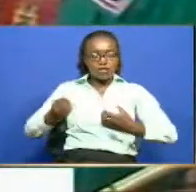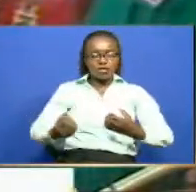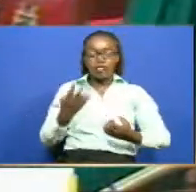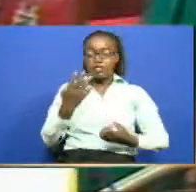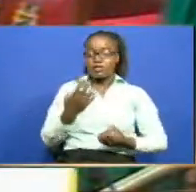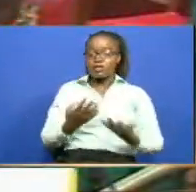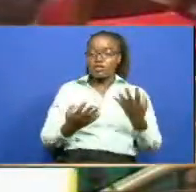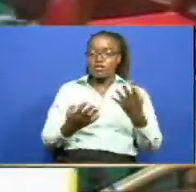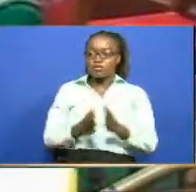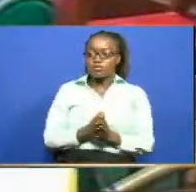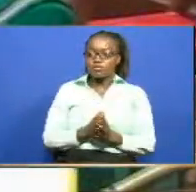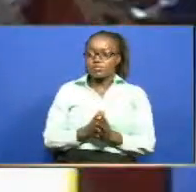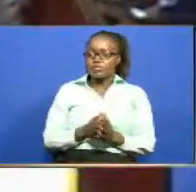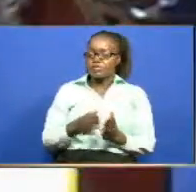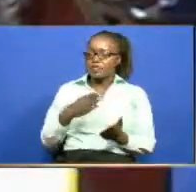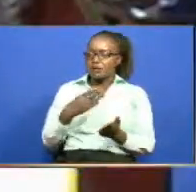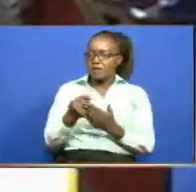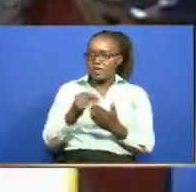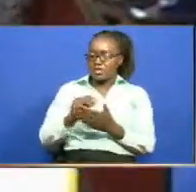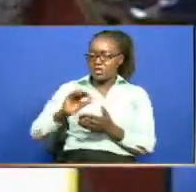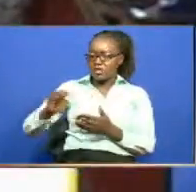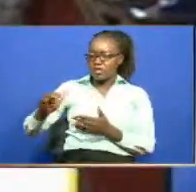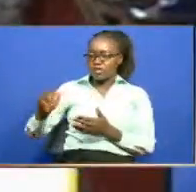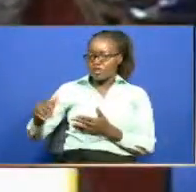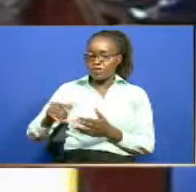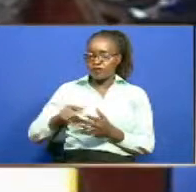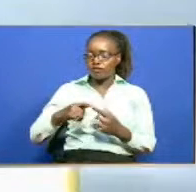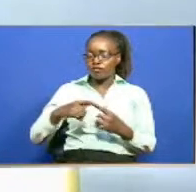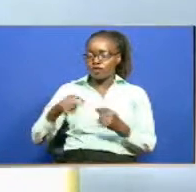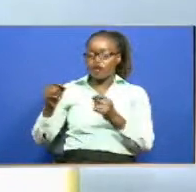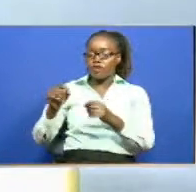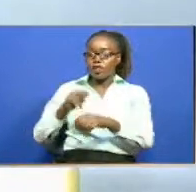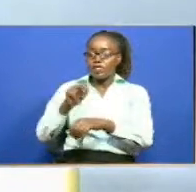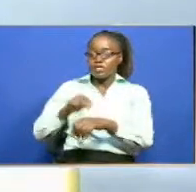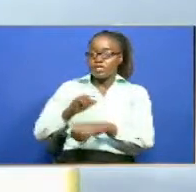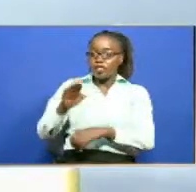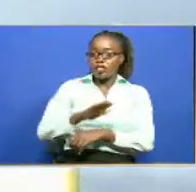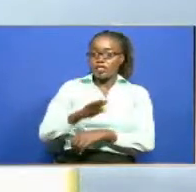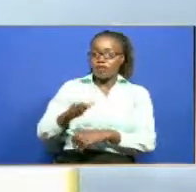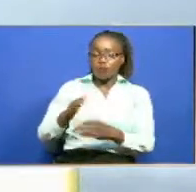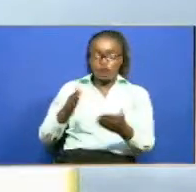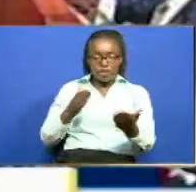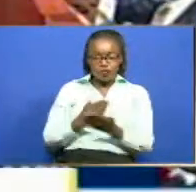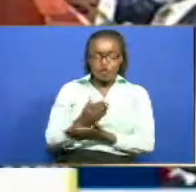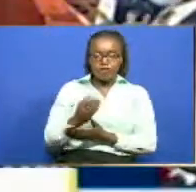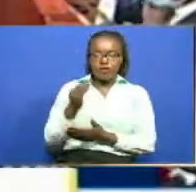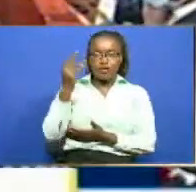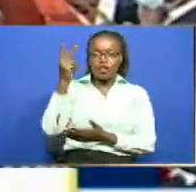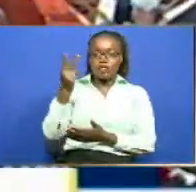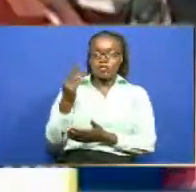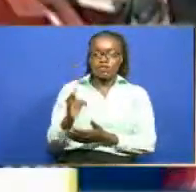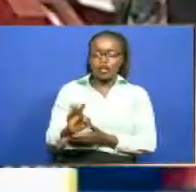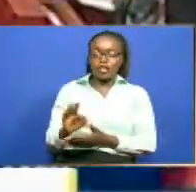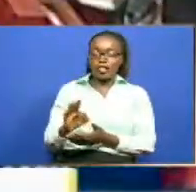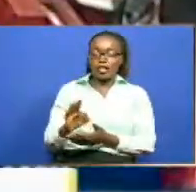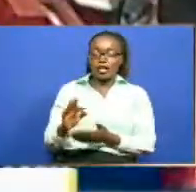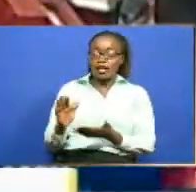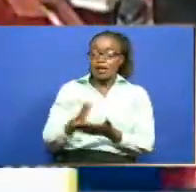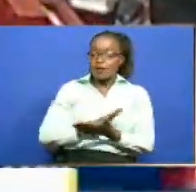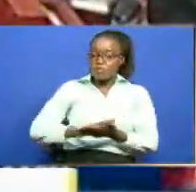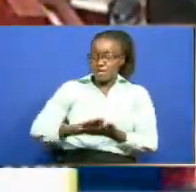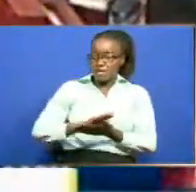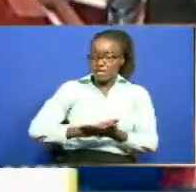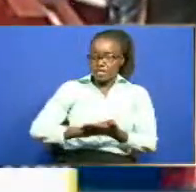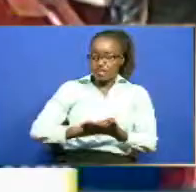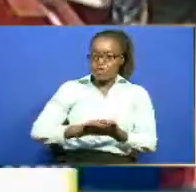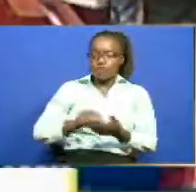And monies to the counties. National Assembly approved the third basis sharing revenue formula, clearing the way for dispatch of funds